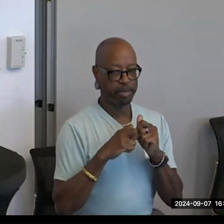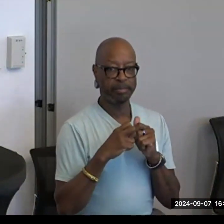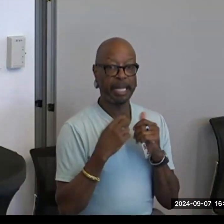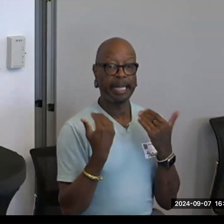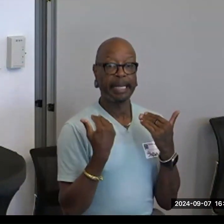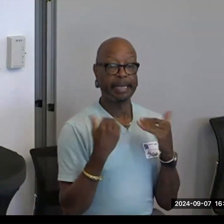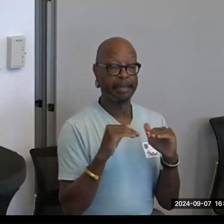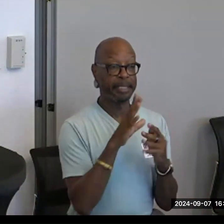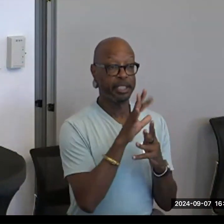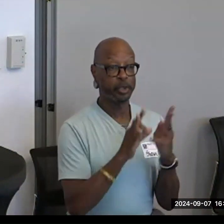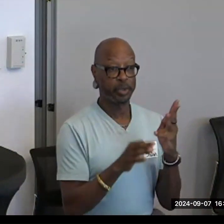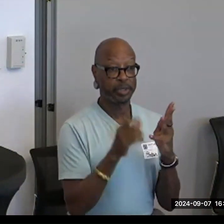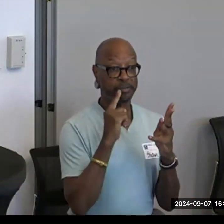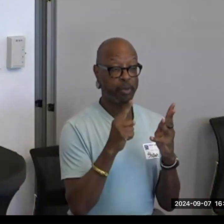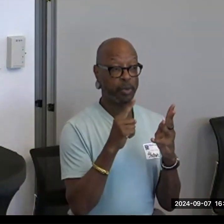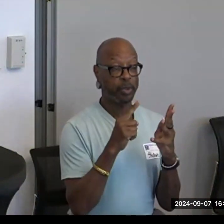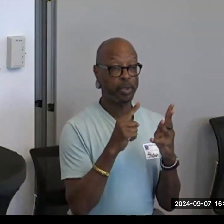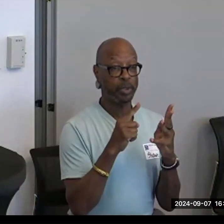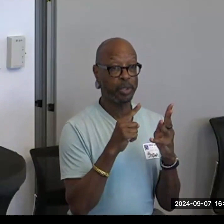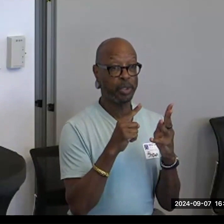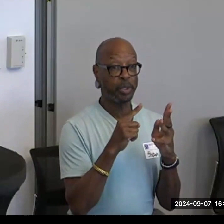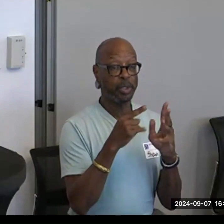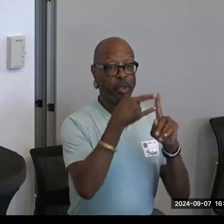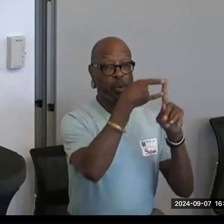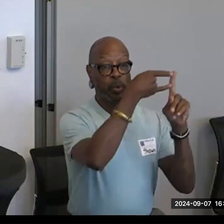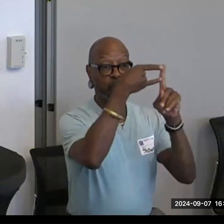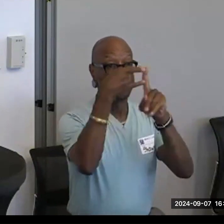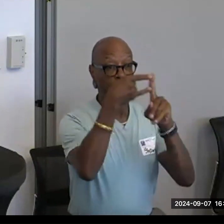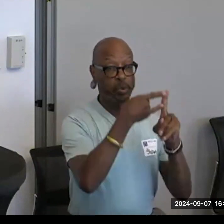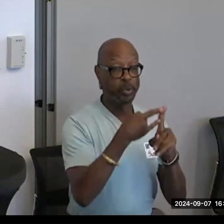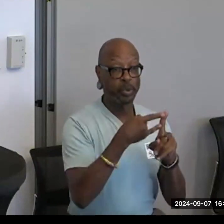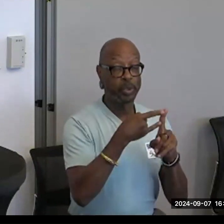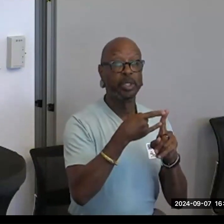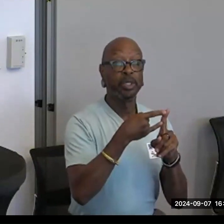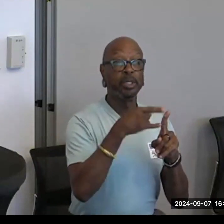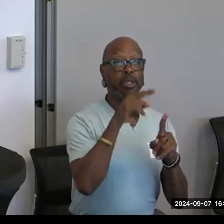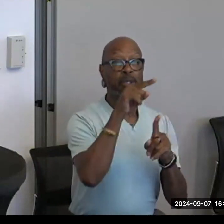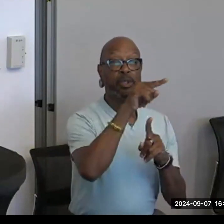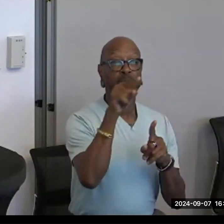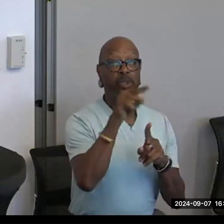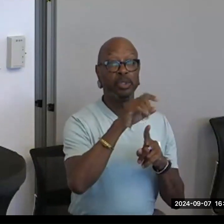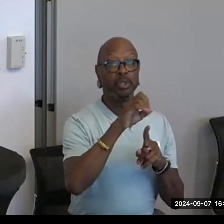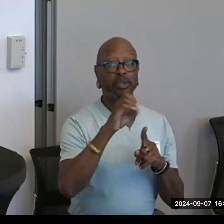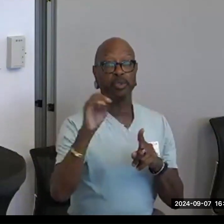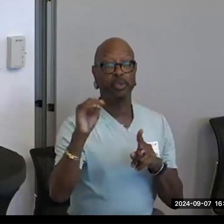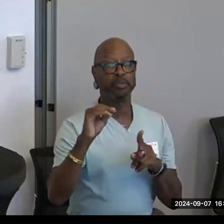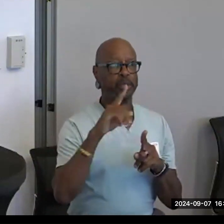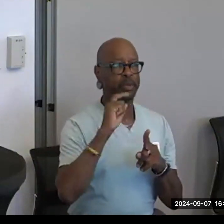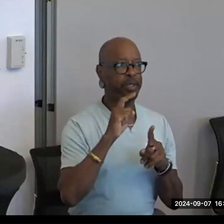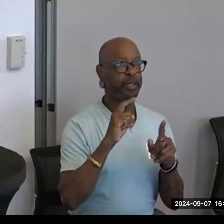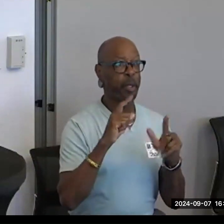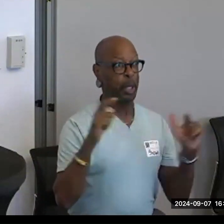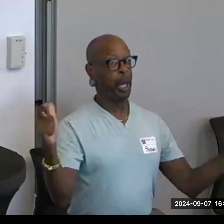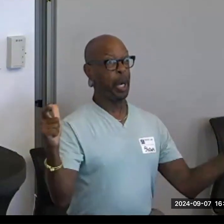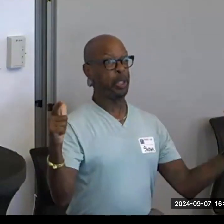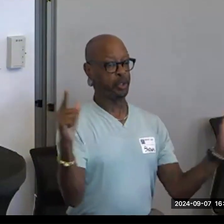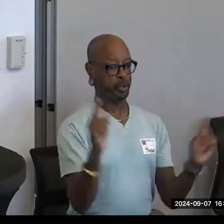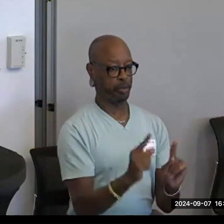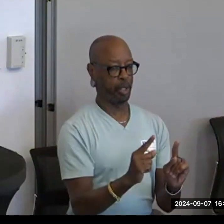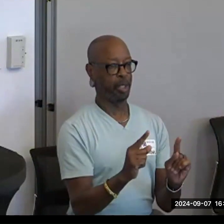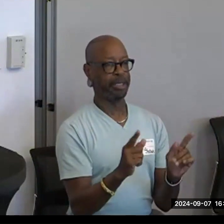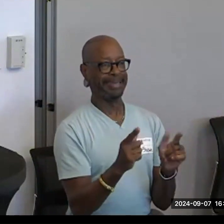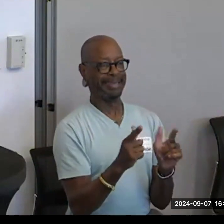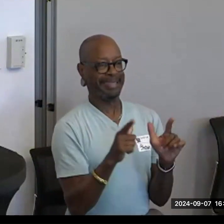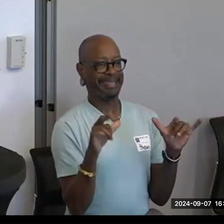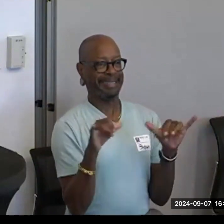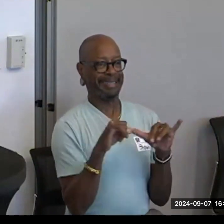limited choice for zoom. So they're either very, very small or very, very large. Yeah, there's two levels. That's it. The overview and